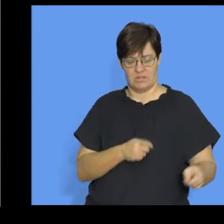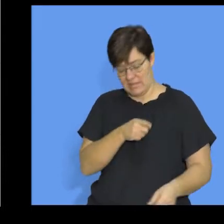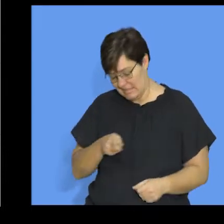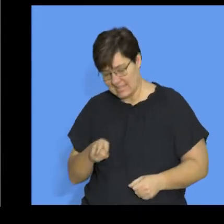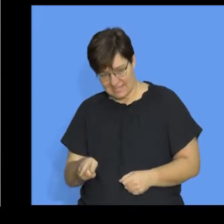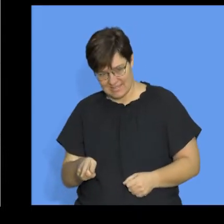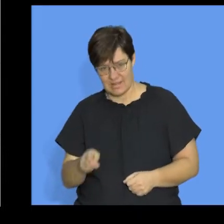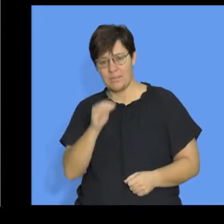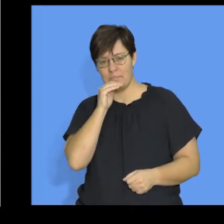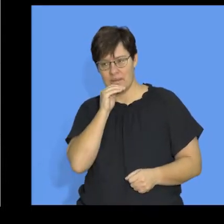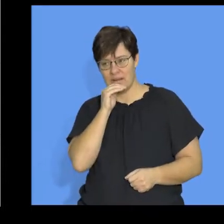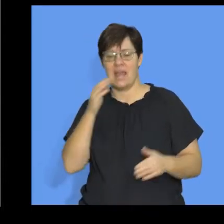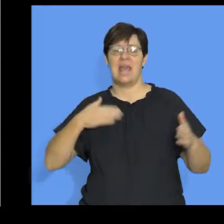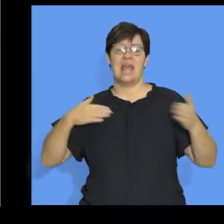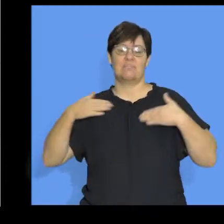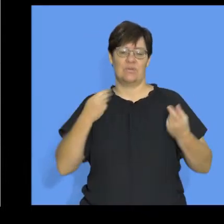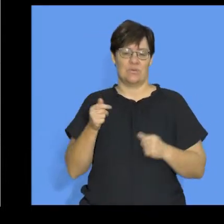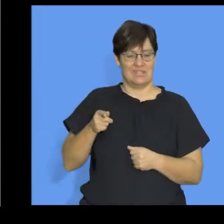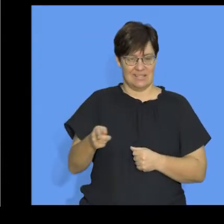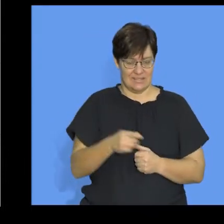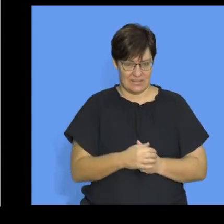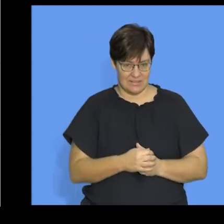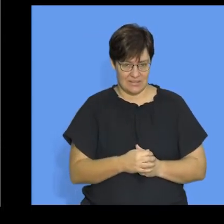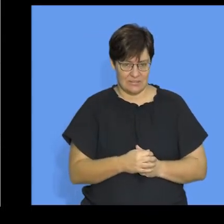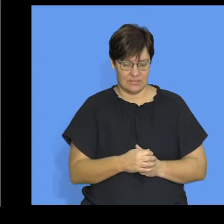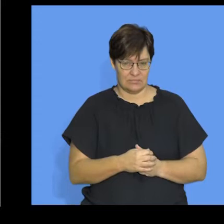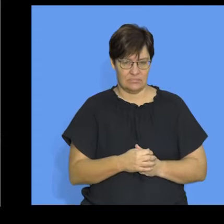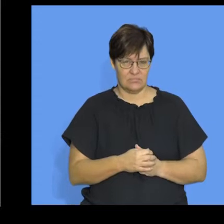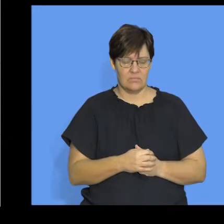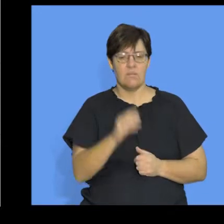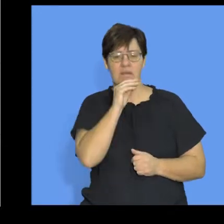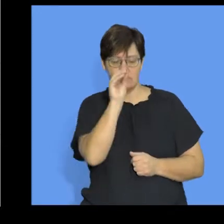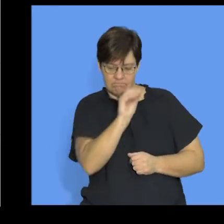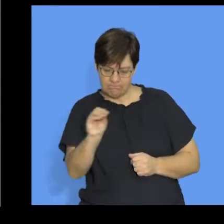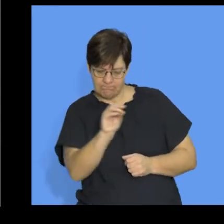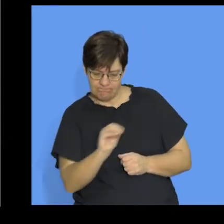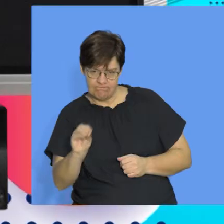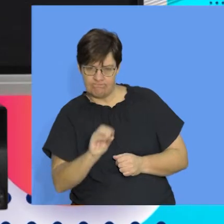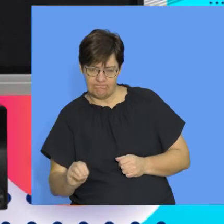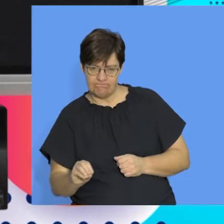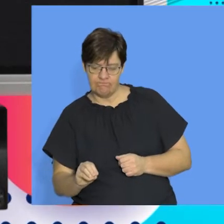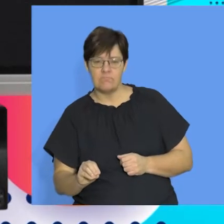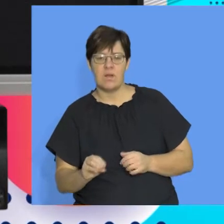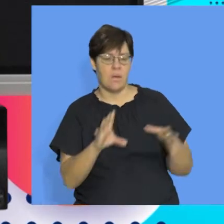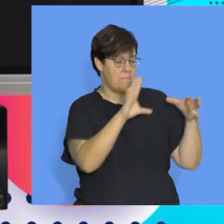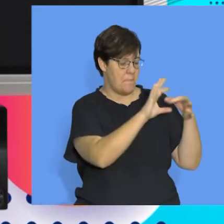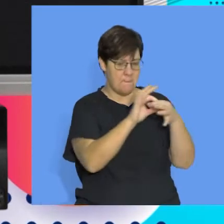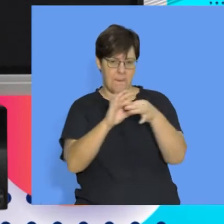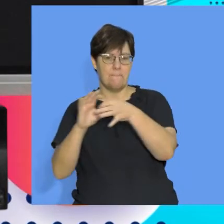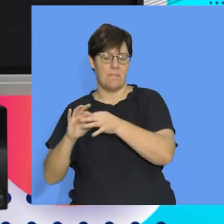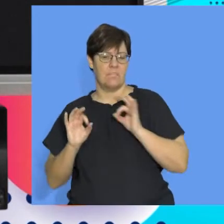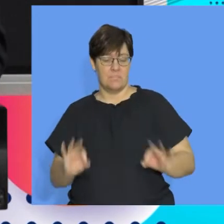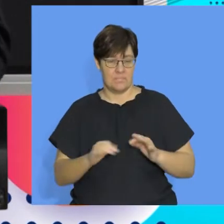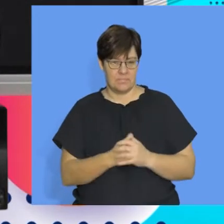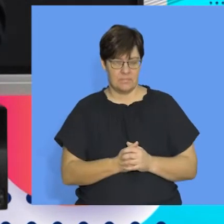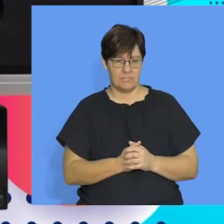be an admin cost. Okay, so you must be able to place the cost in its relative component, and